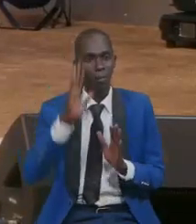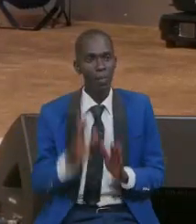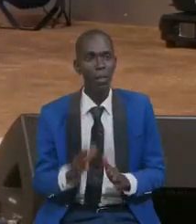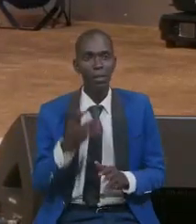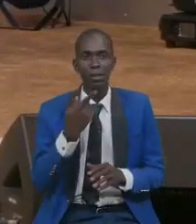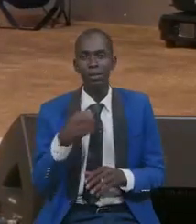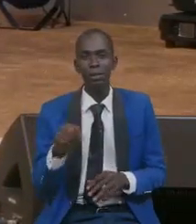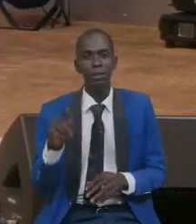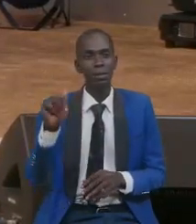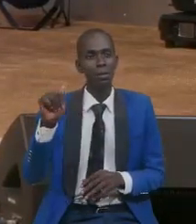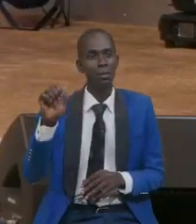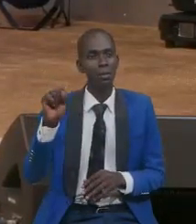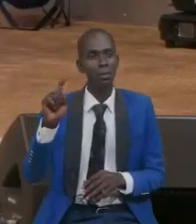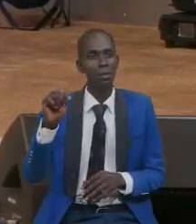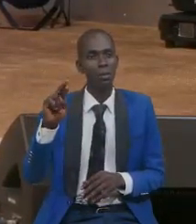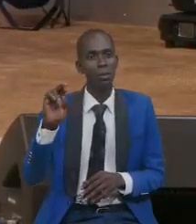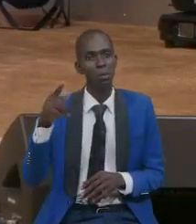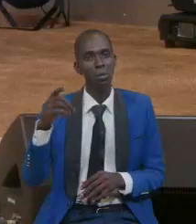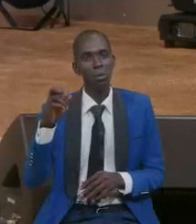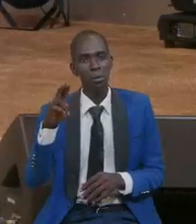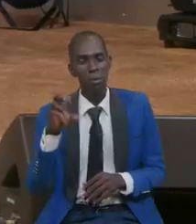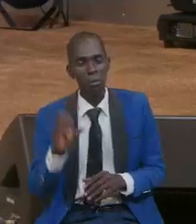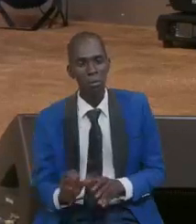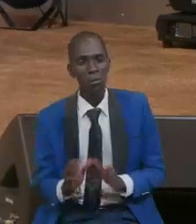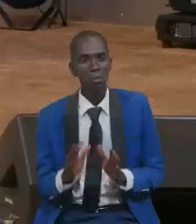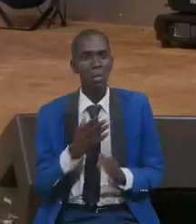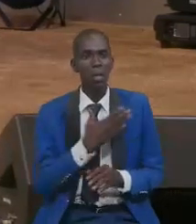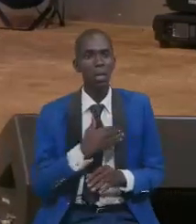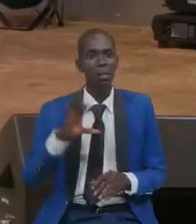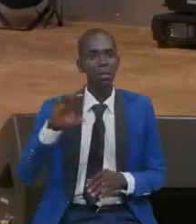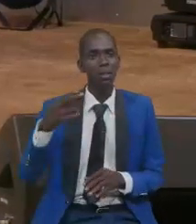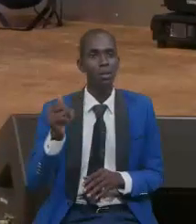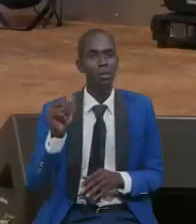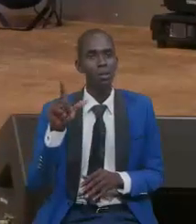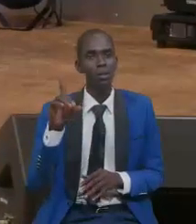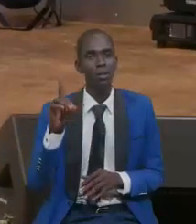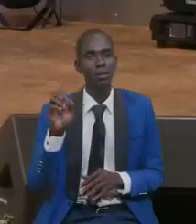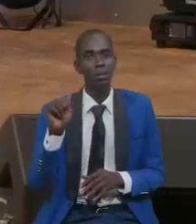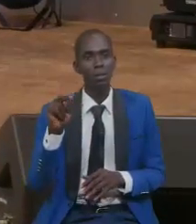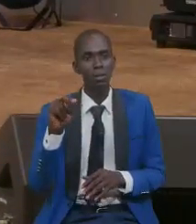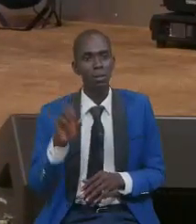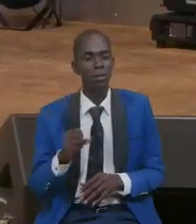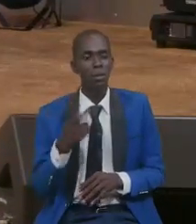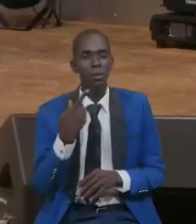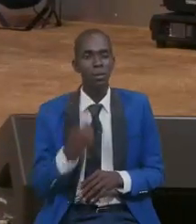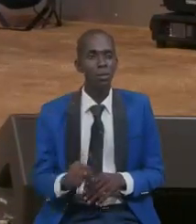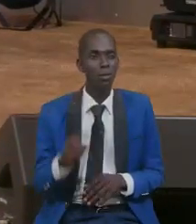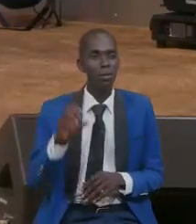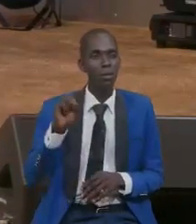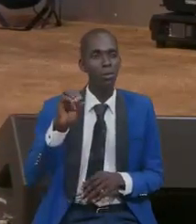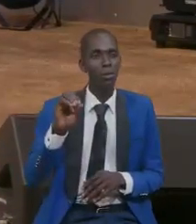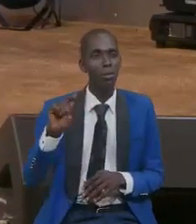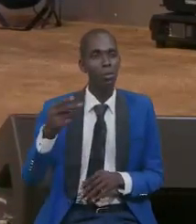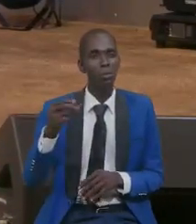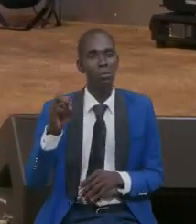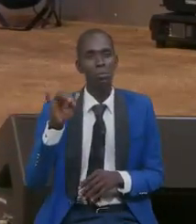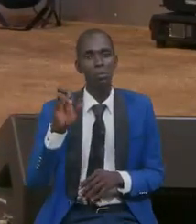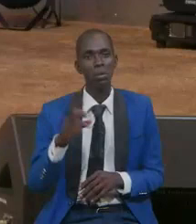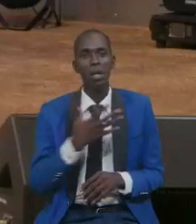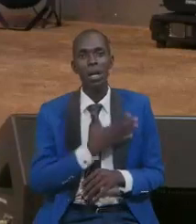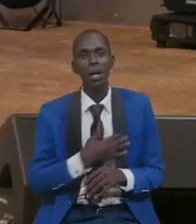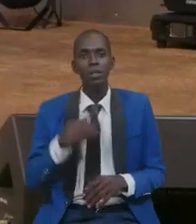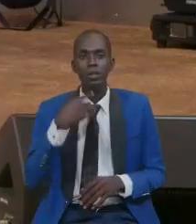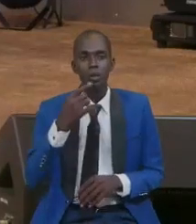the astrologers and the Chaldeans and the soothsayers, and I told the dream before them,